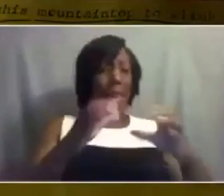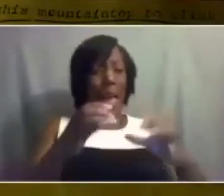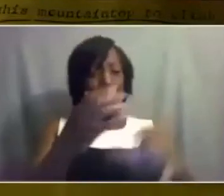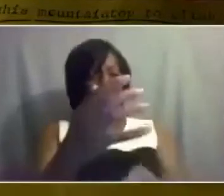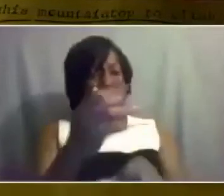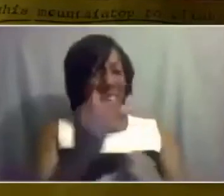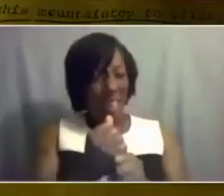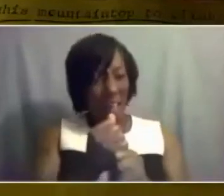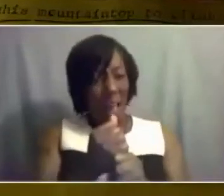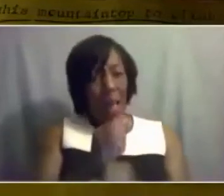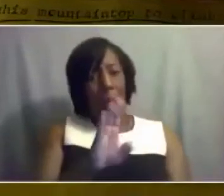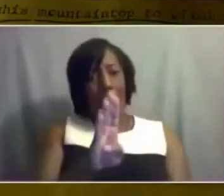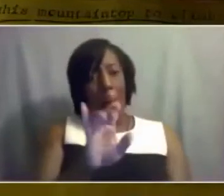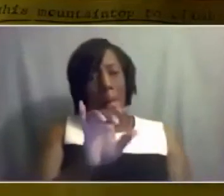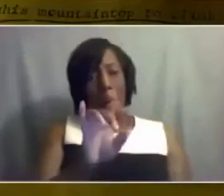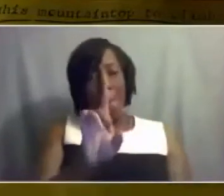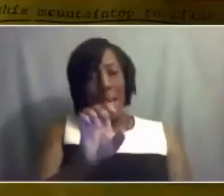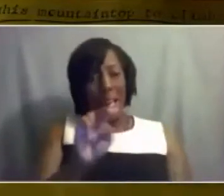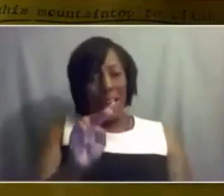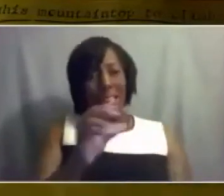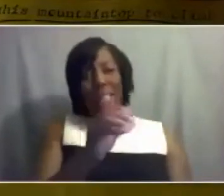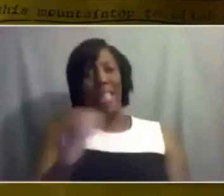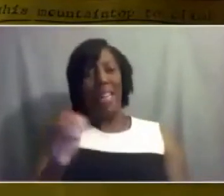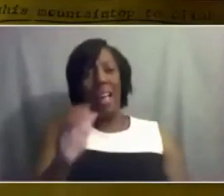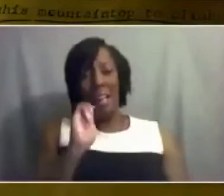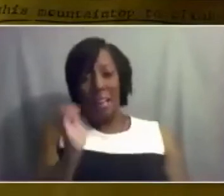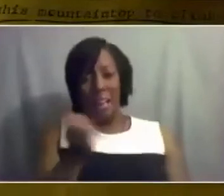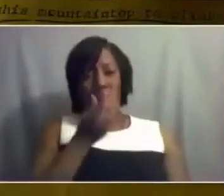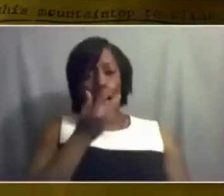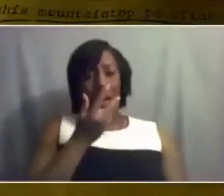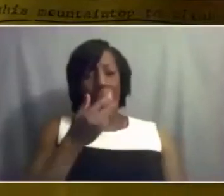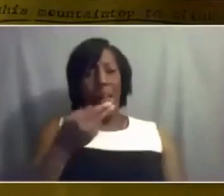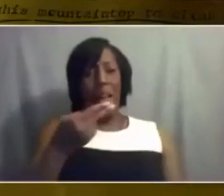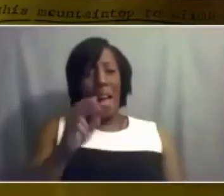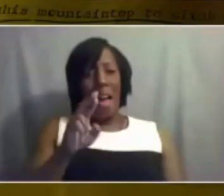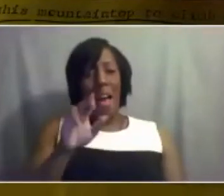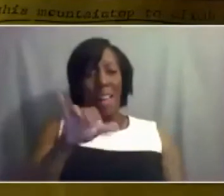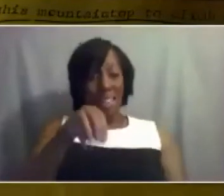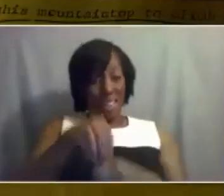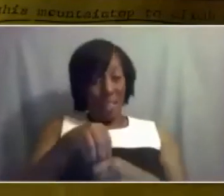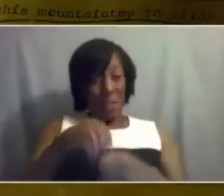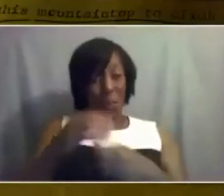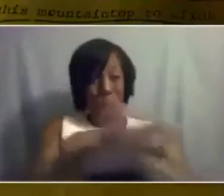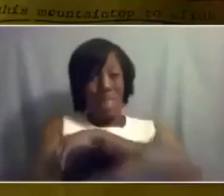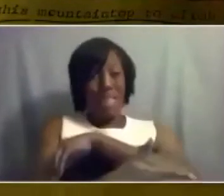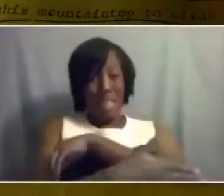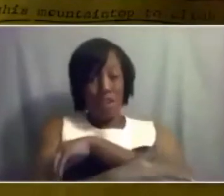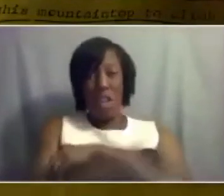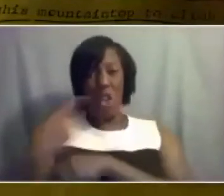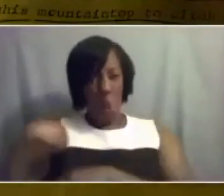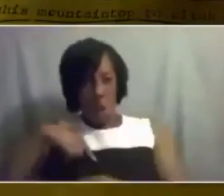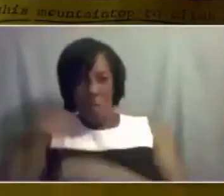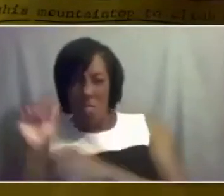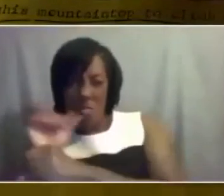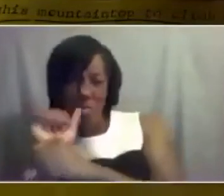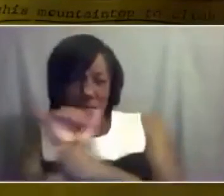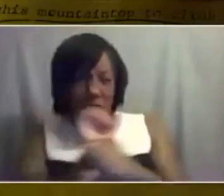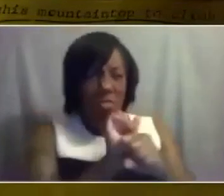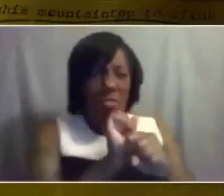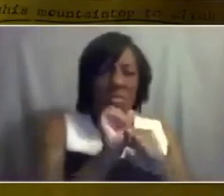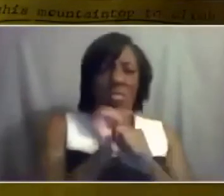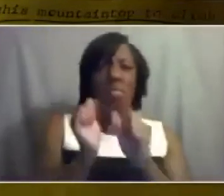Harris into the seat actually should be able to say who governs this country. They are working together, not only domestically, but even to the global